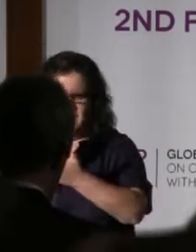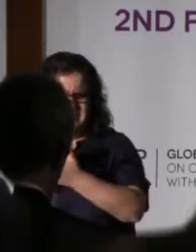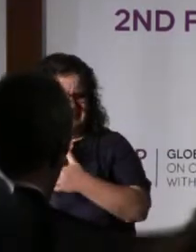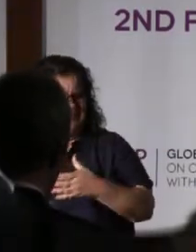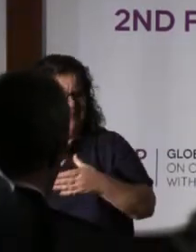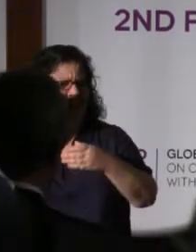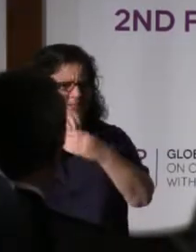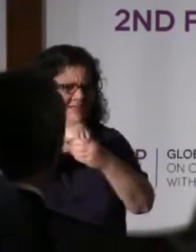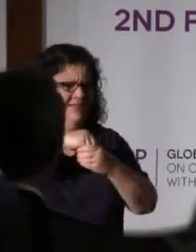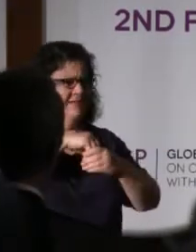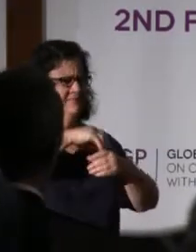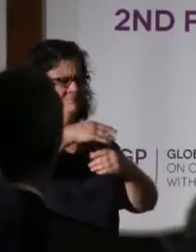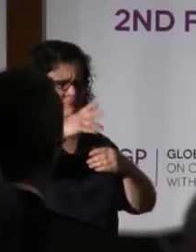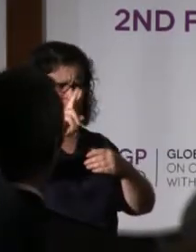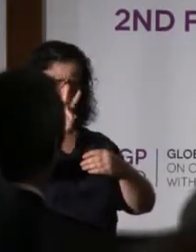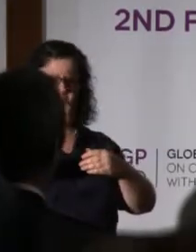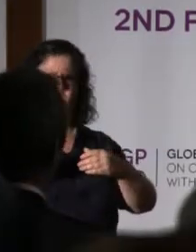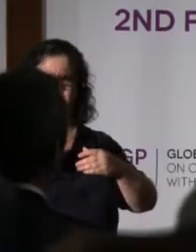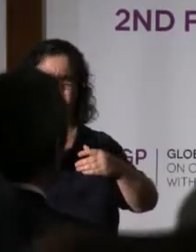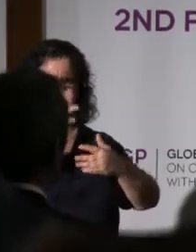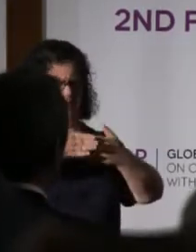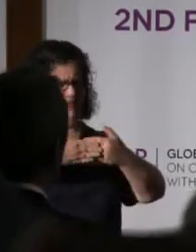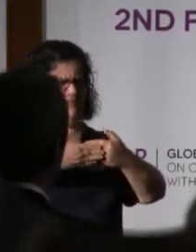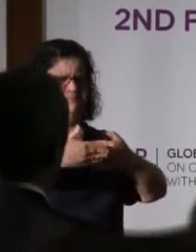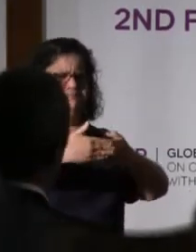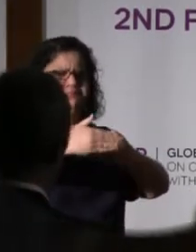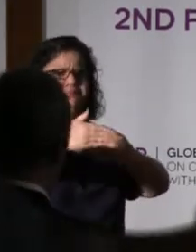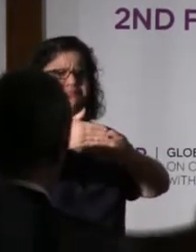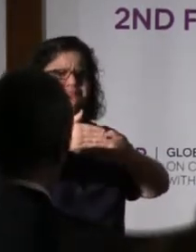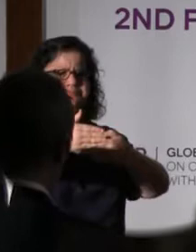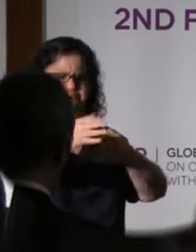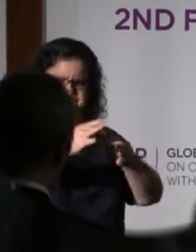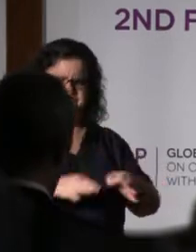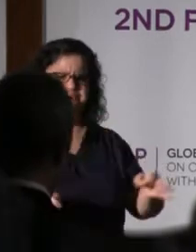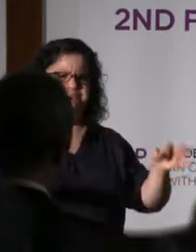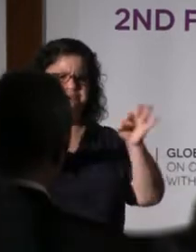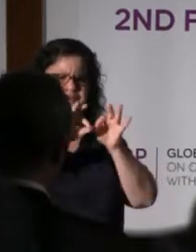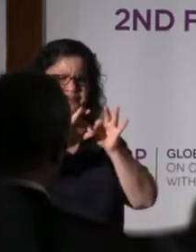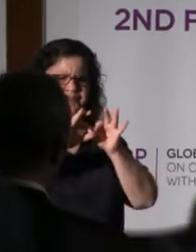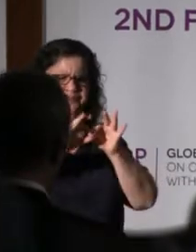for everything you have done to make everything move so smoothly.